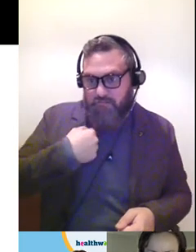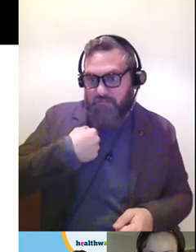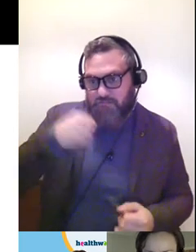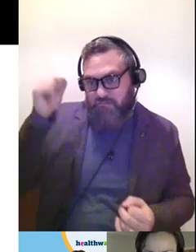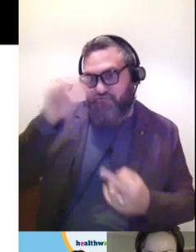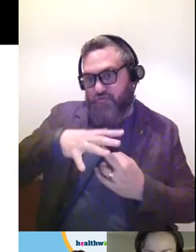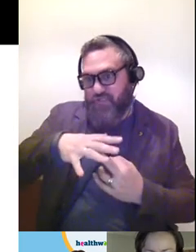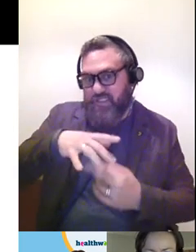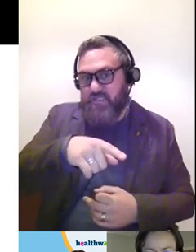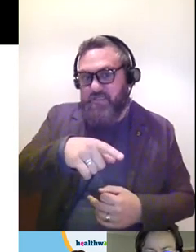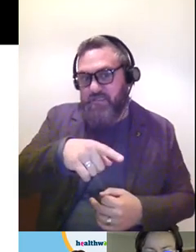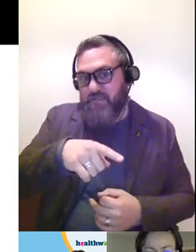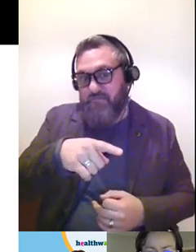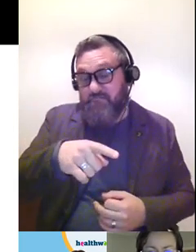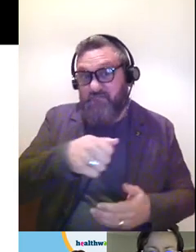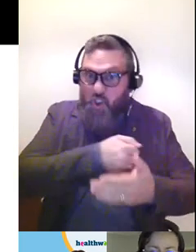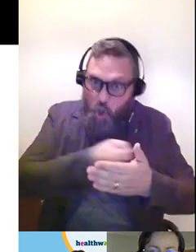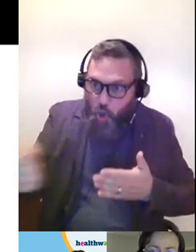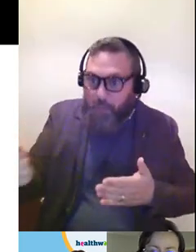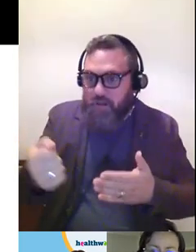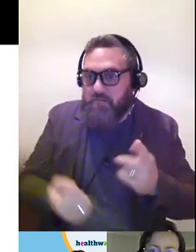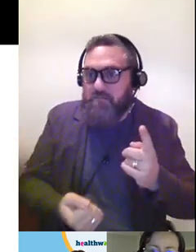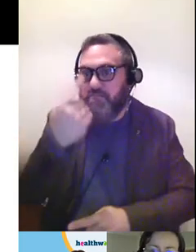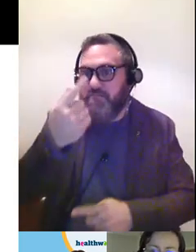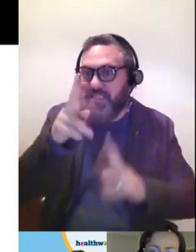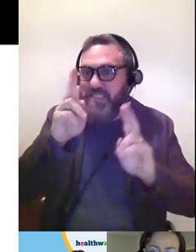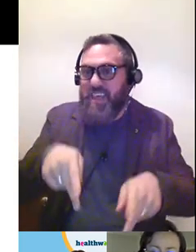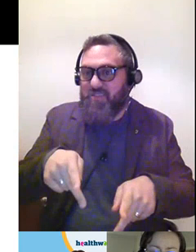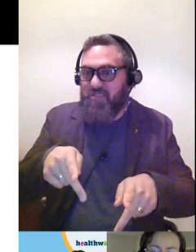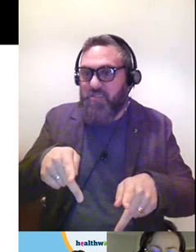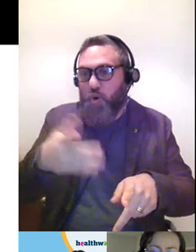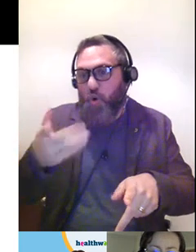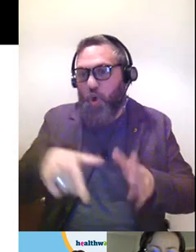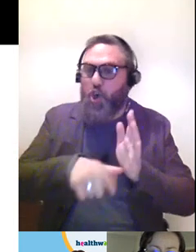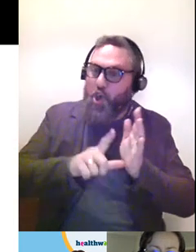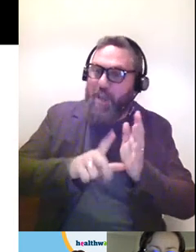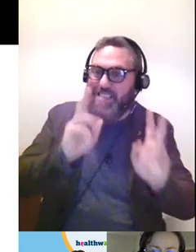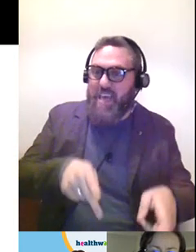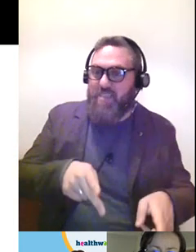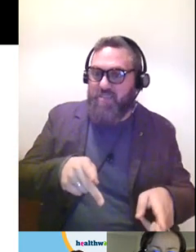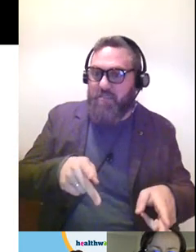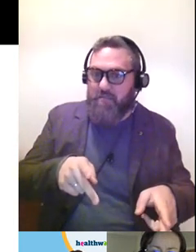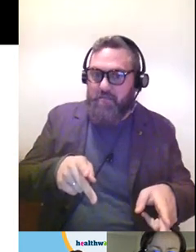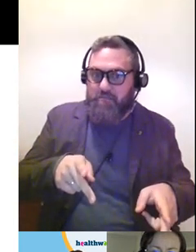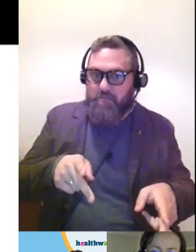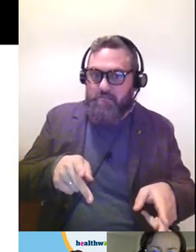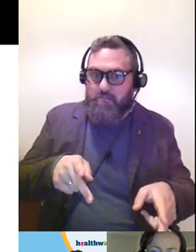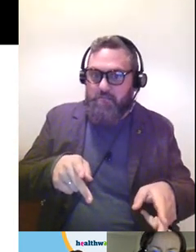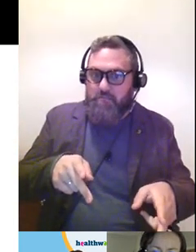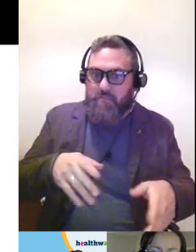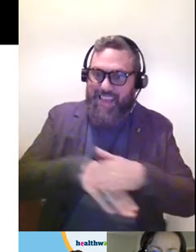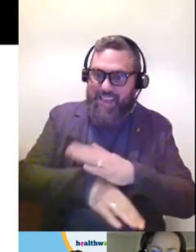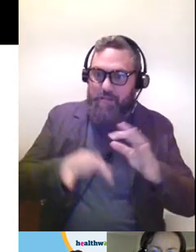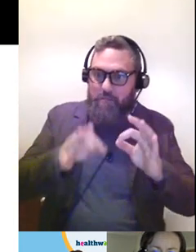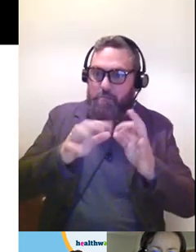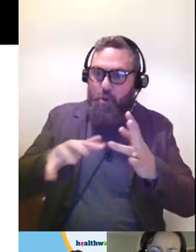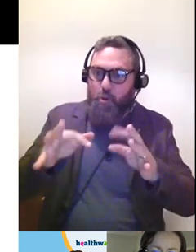because it is one of the most common causes of death or early death in the Bob area, and